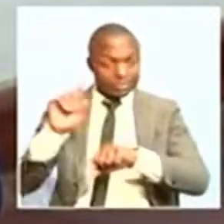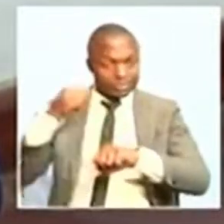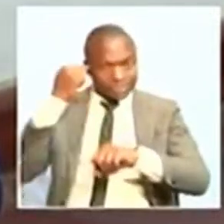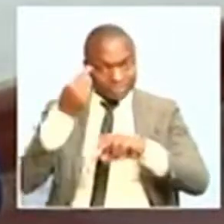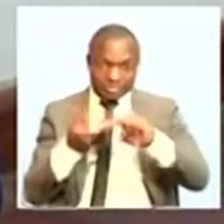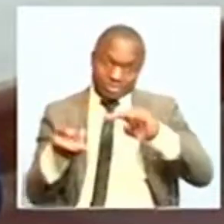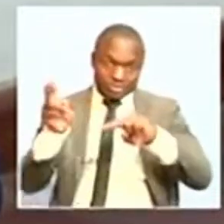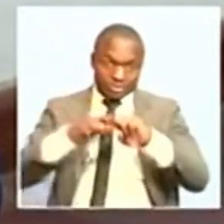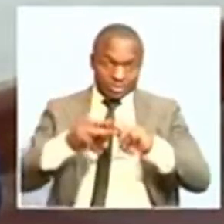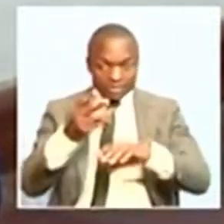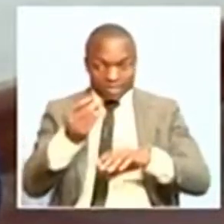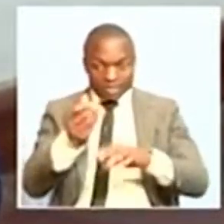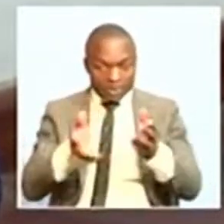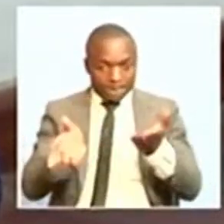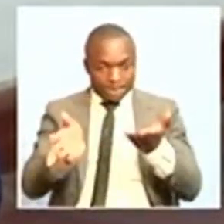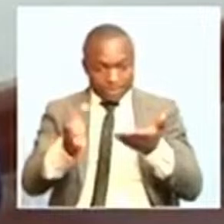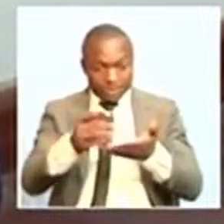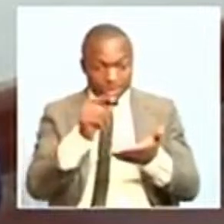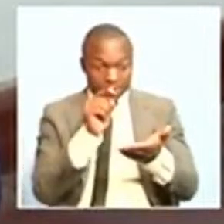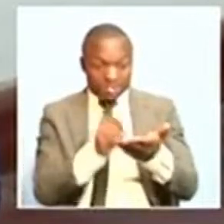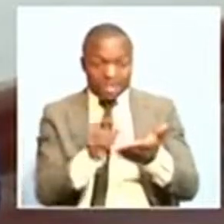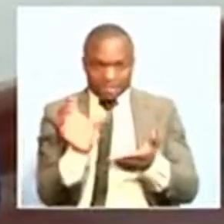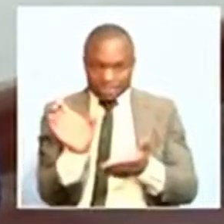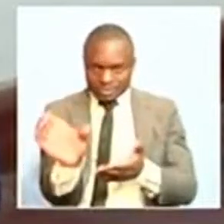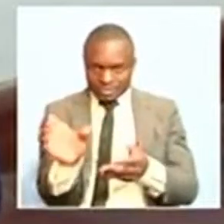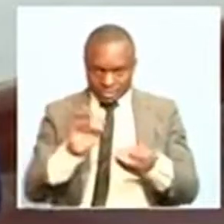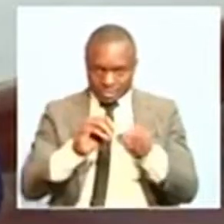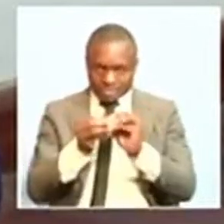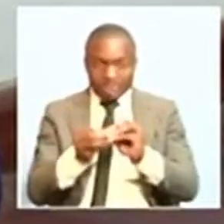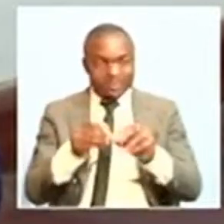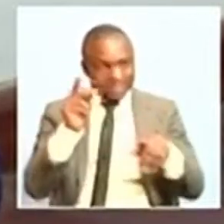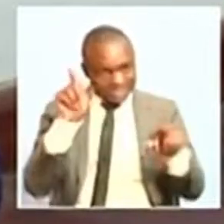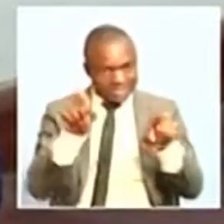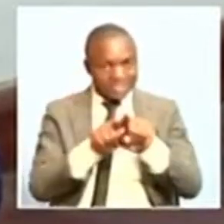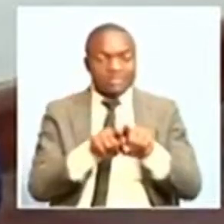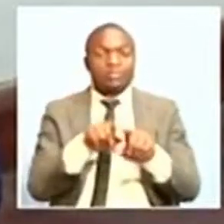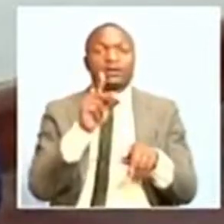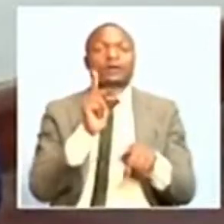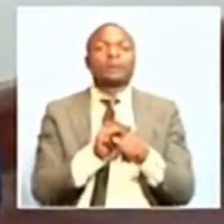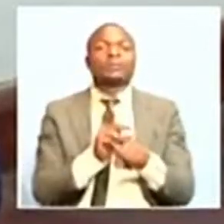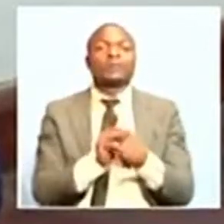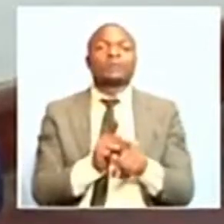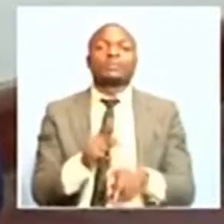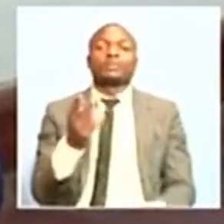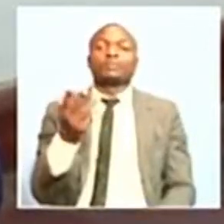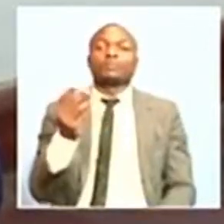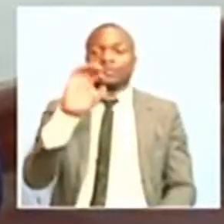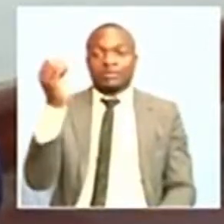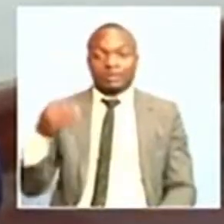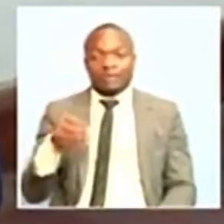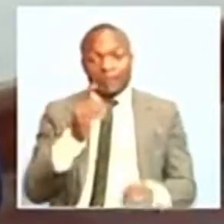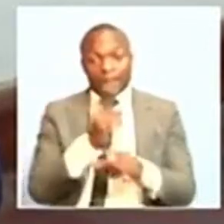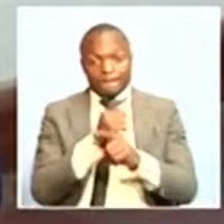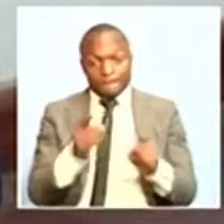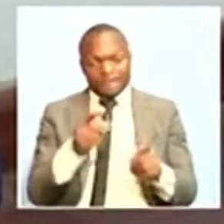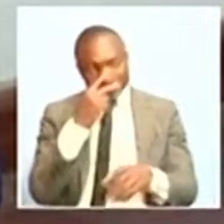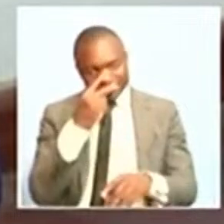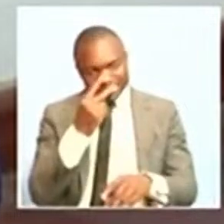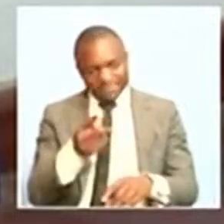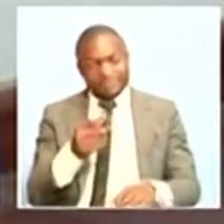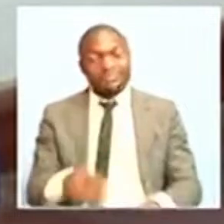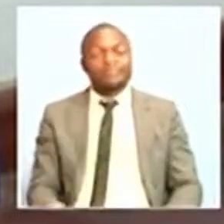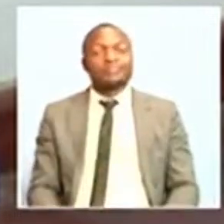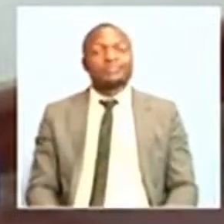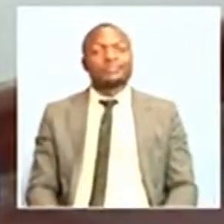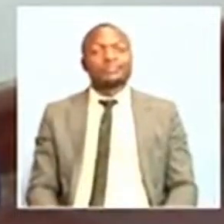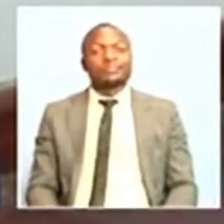its revenue collection from this sector, the rate has been maintained at 15%. But we also note that while